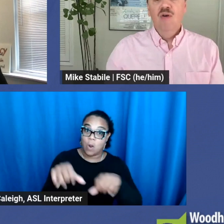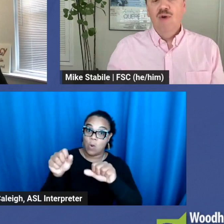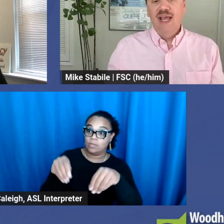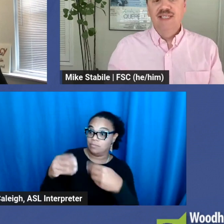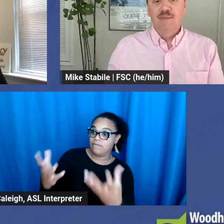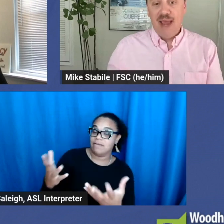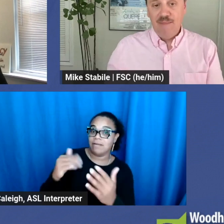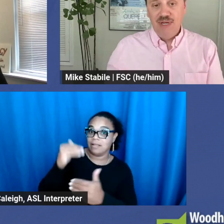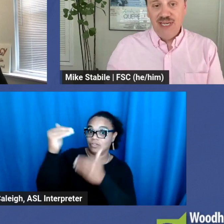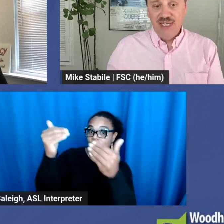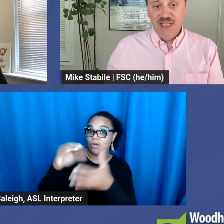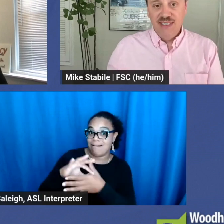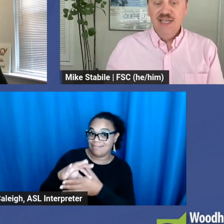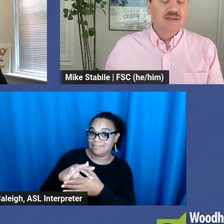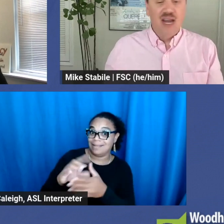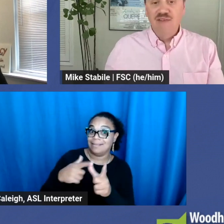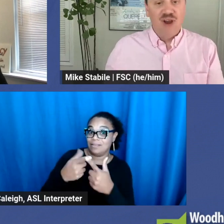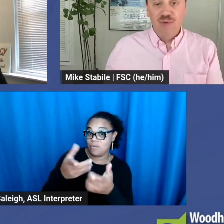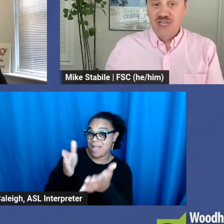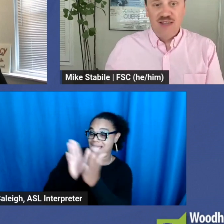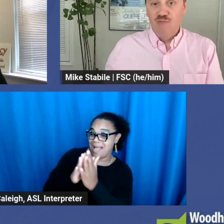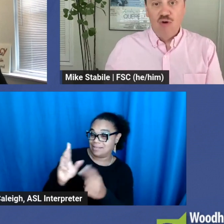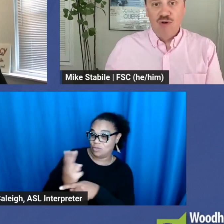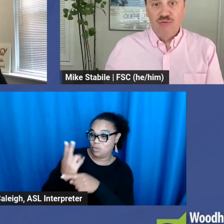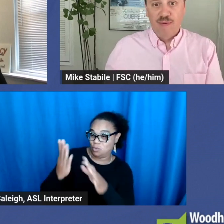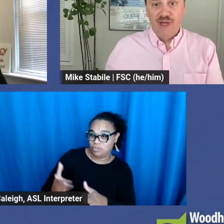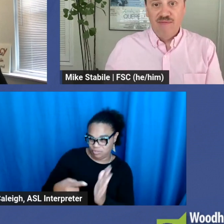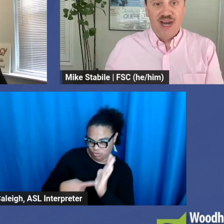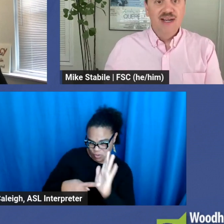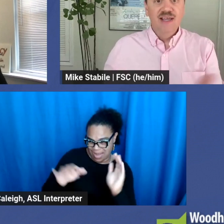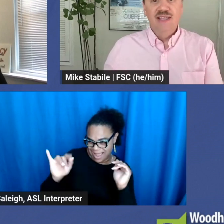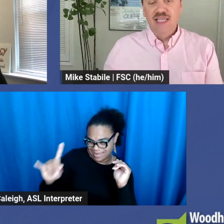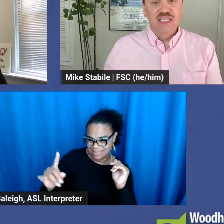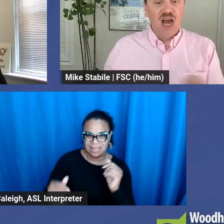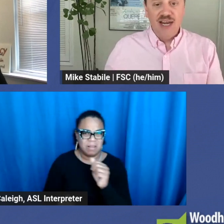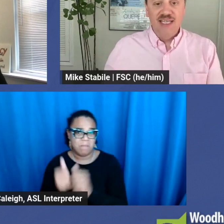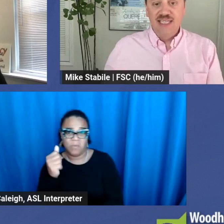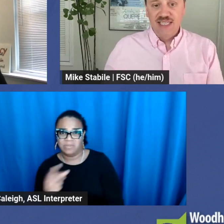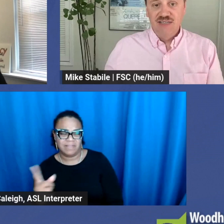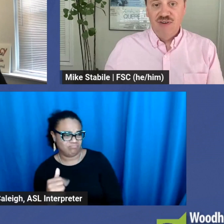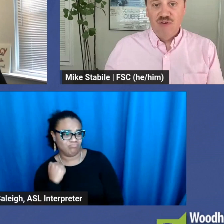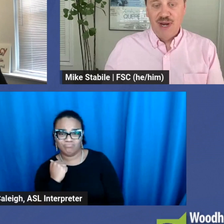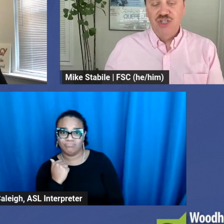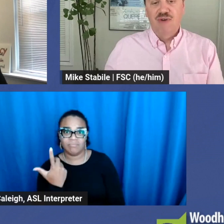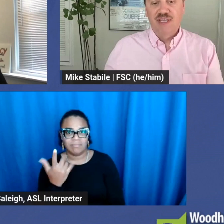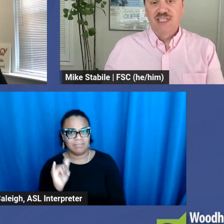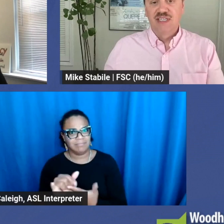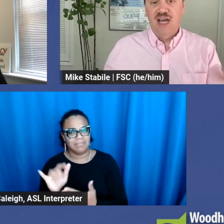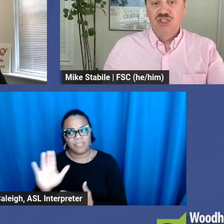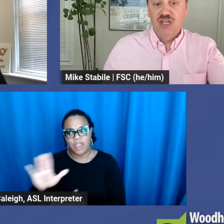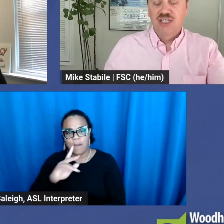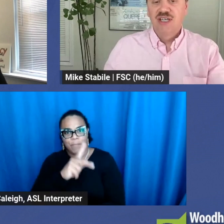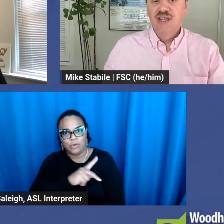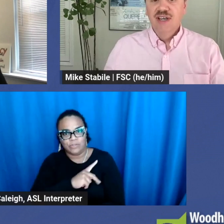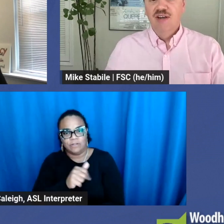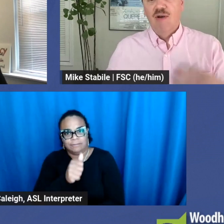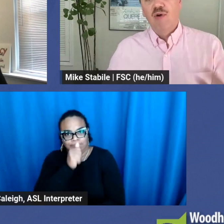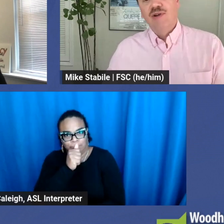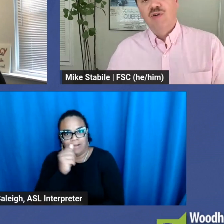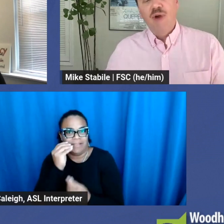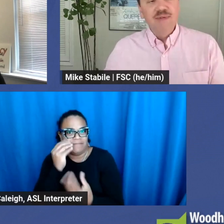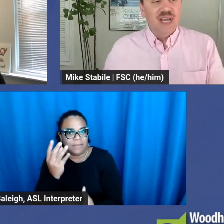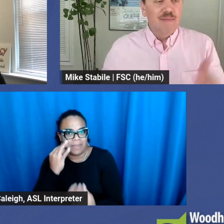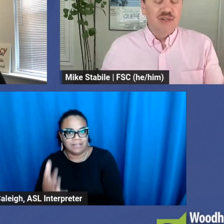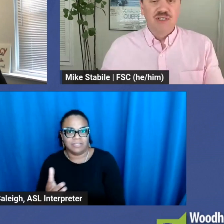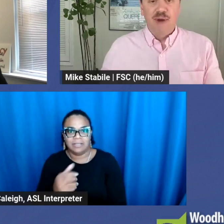this, what ends up happening is 95% of them won't go through it, right? This is highly sensitive information, right? This is not just, I'm